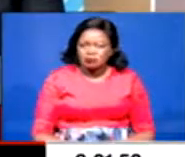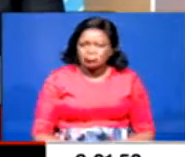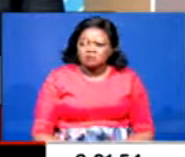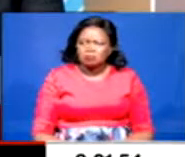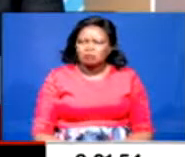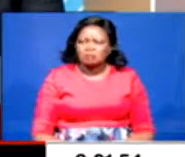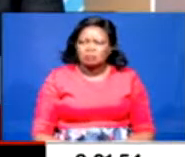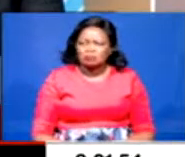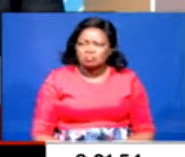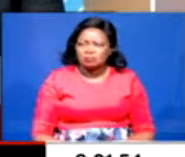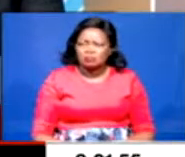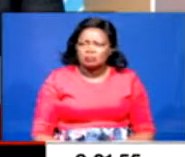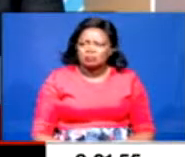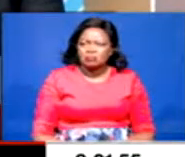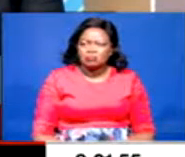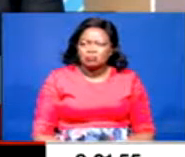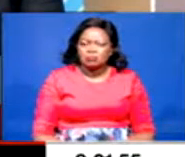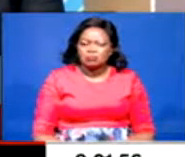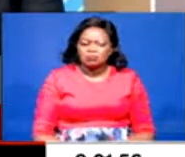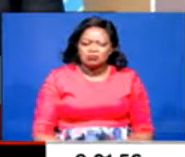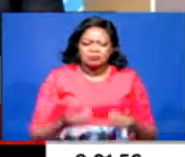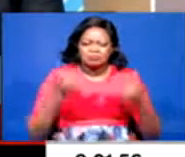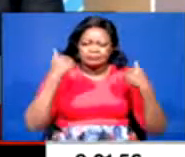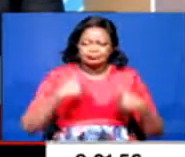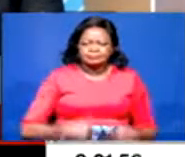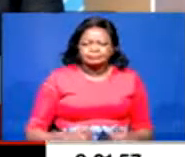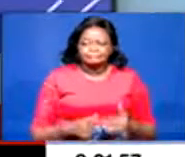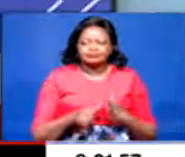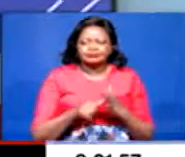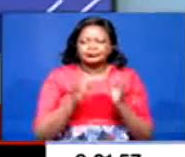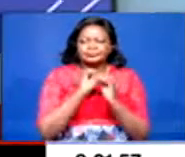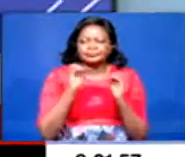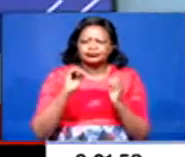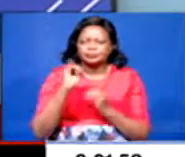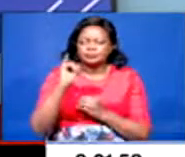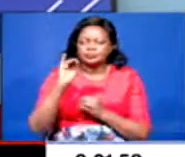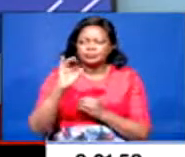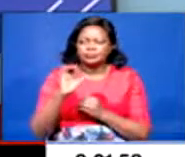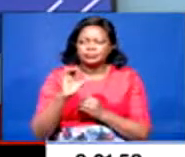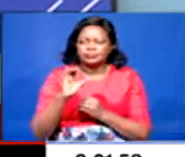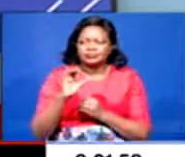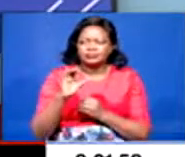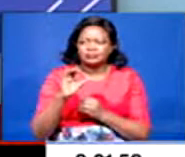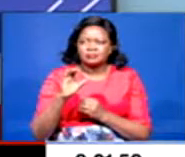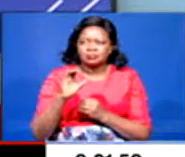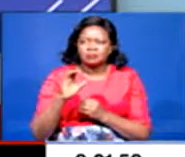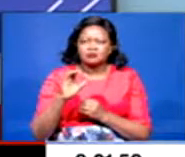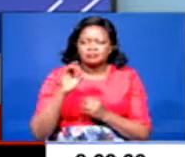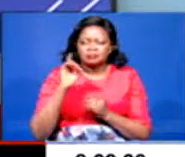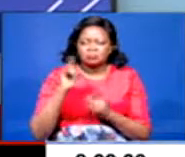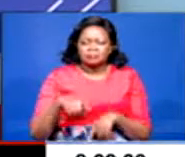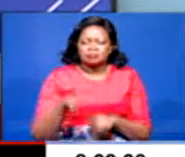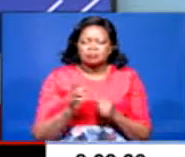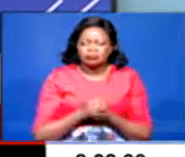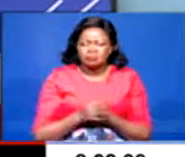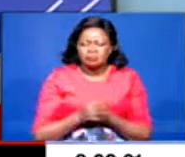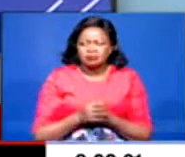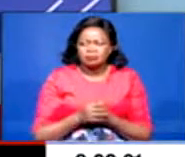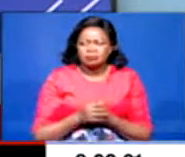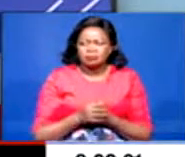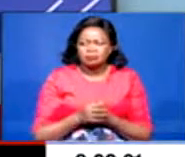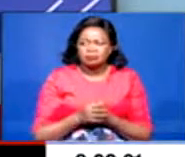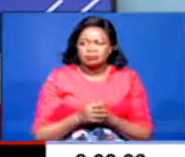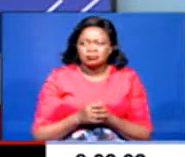As Kenyans, I don't think we have. But as for IEBC, they must have gotten their corrections. So I think right